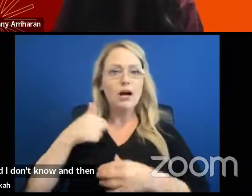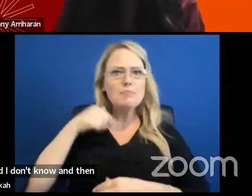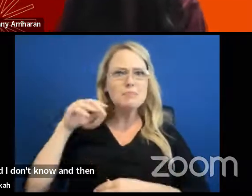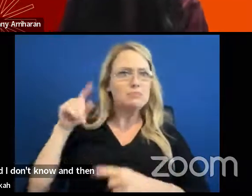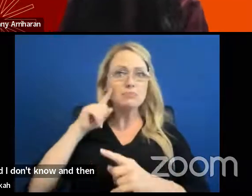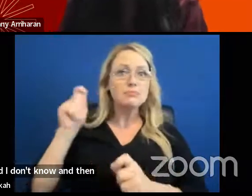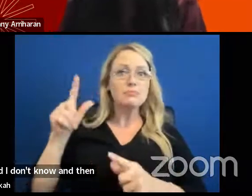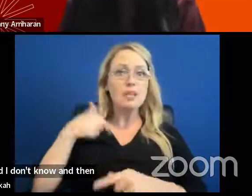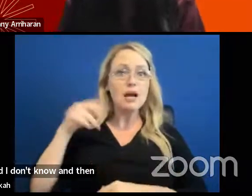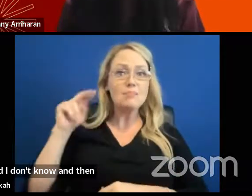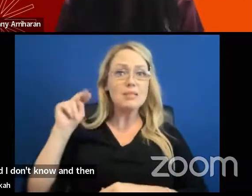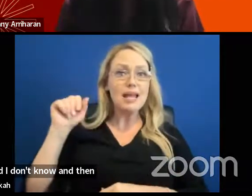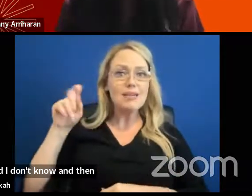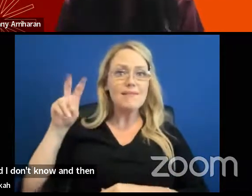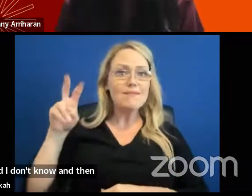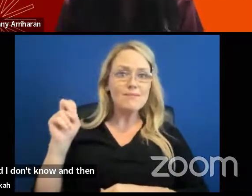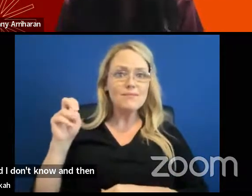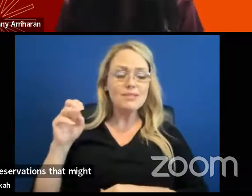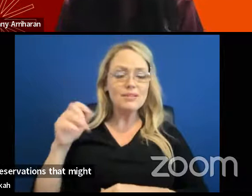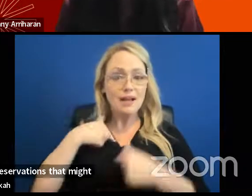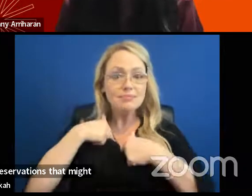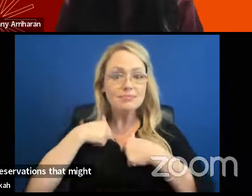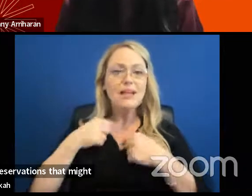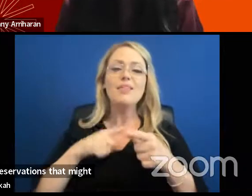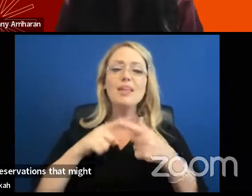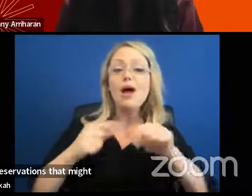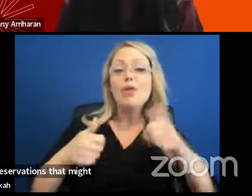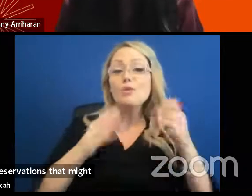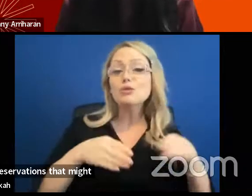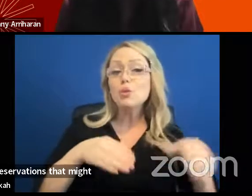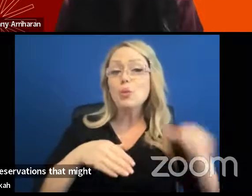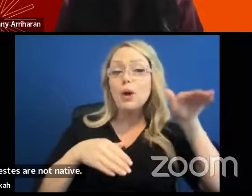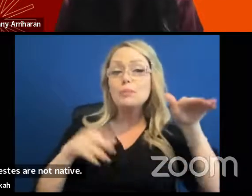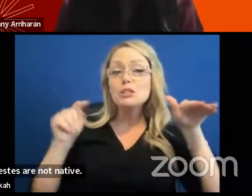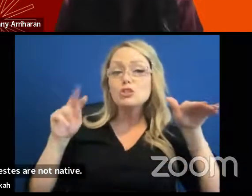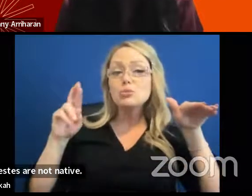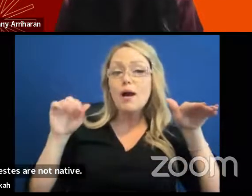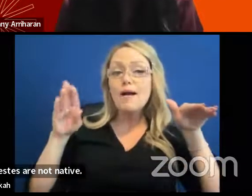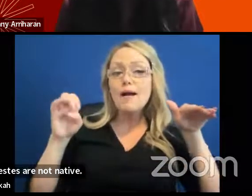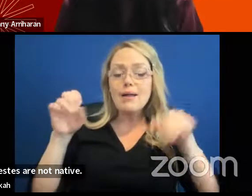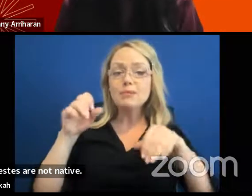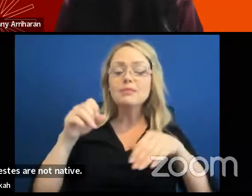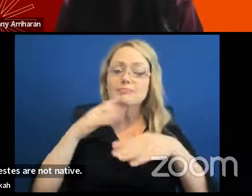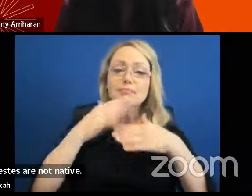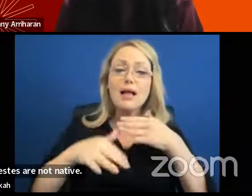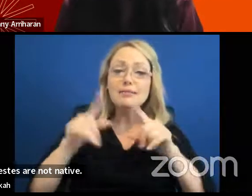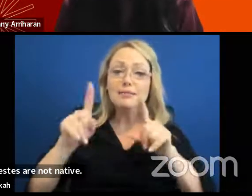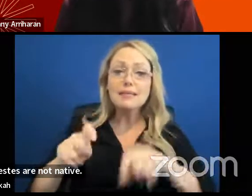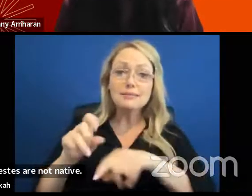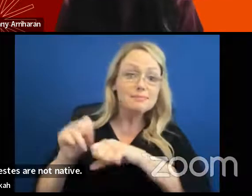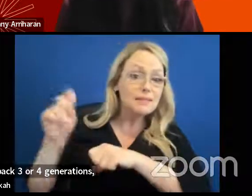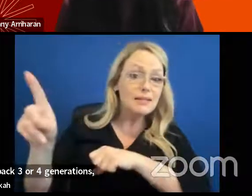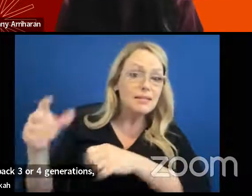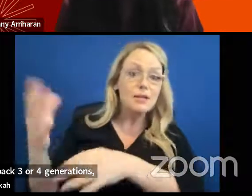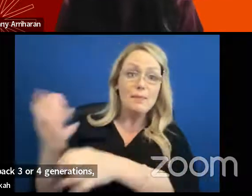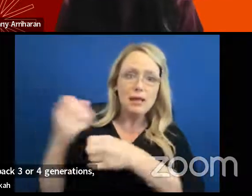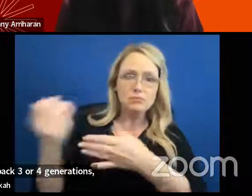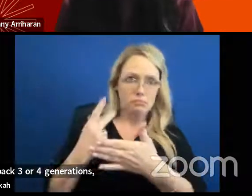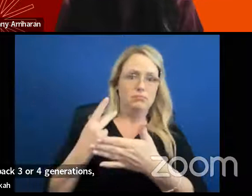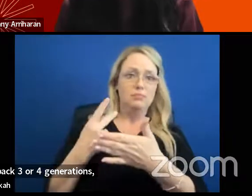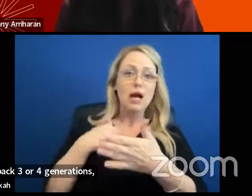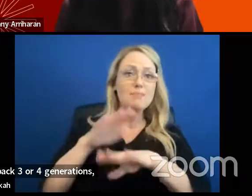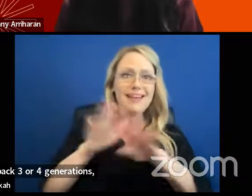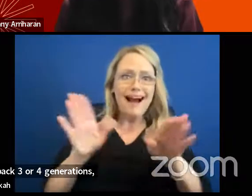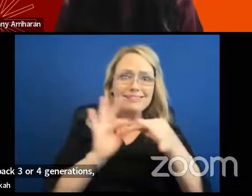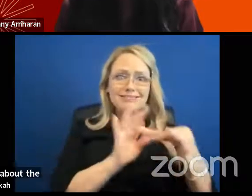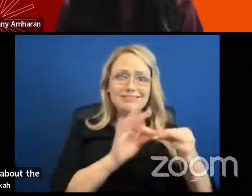and maybe their test says they're not Native and they can trace their family back 3 or 4 generations. And so I'm not sure